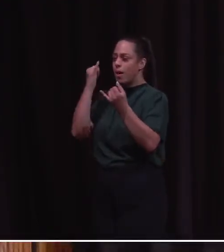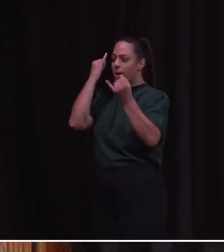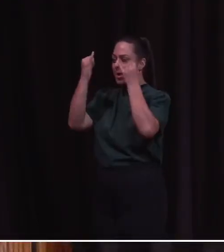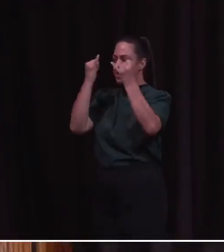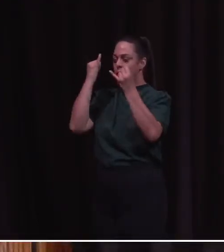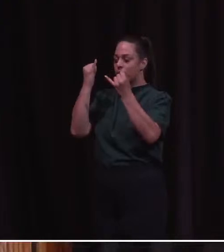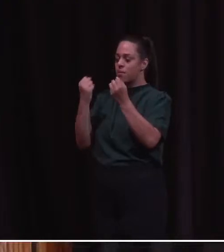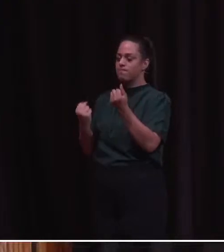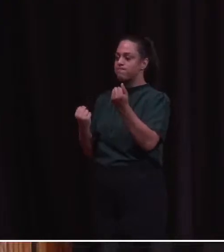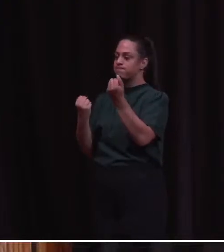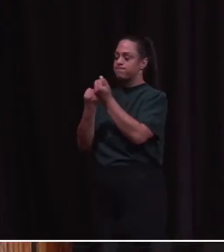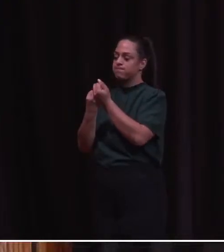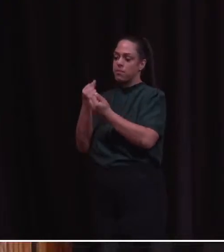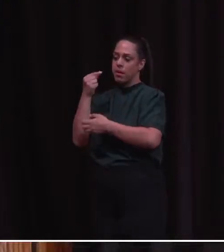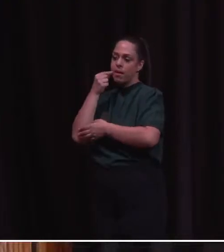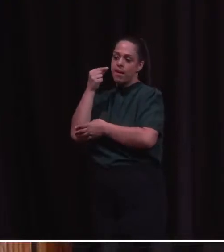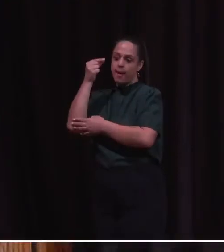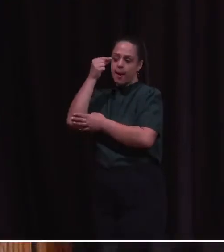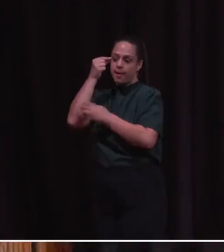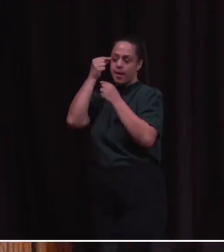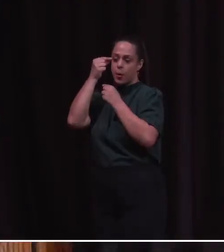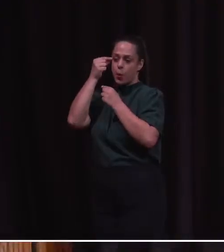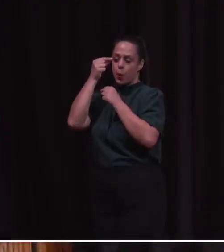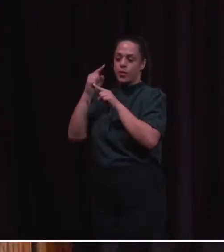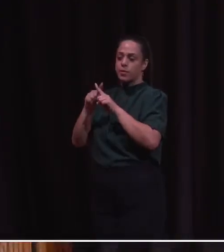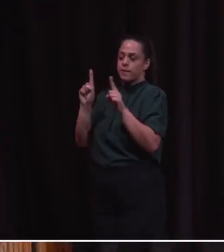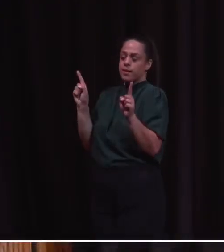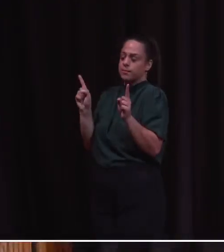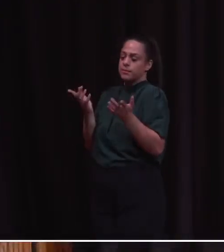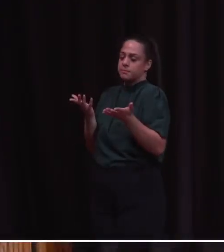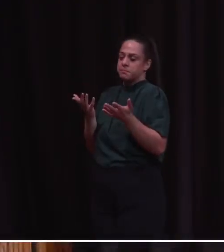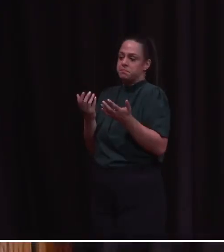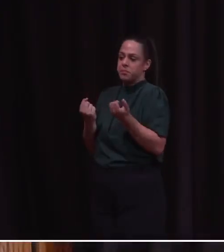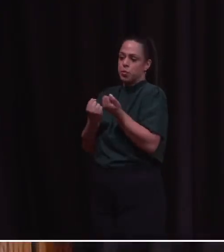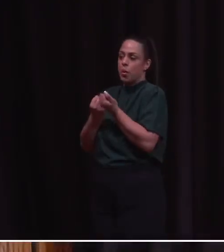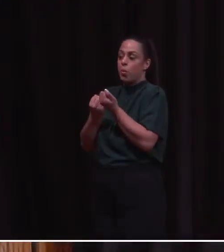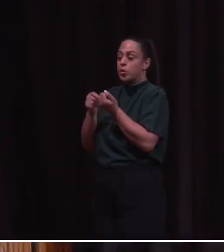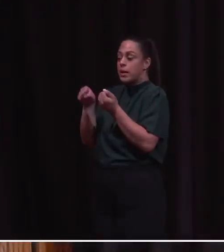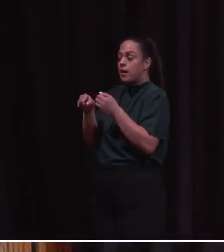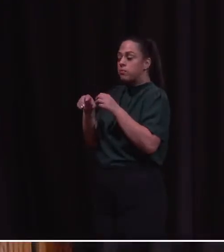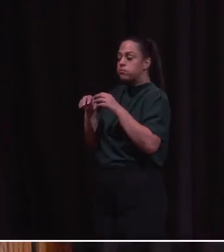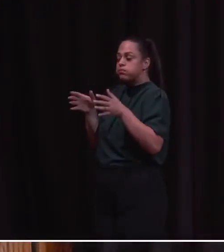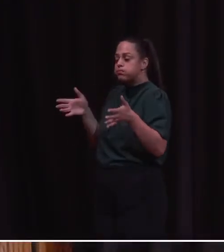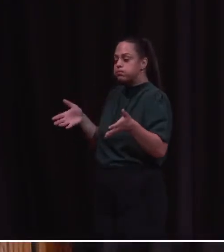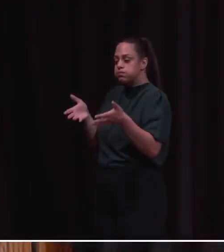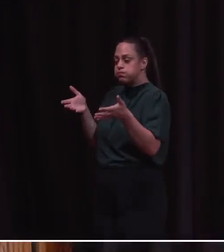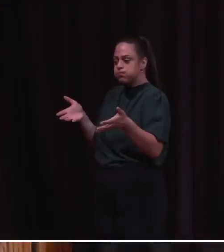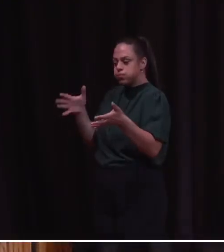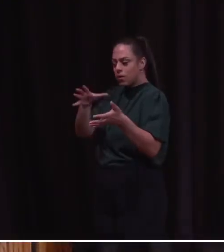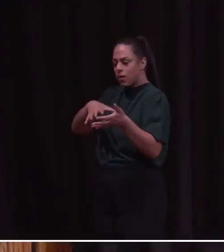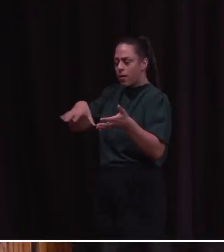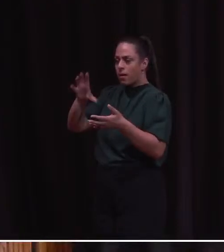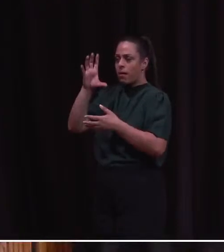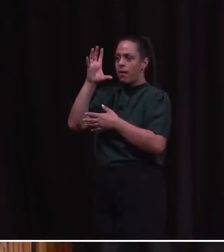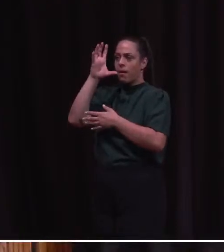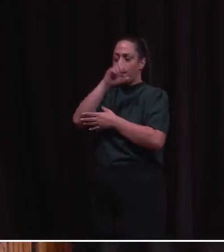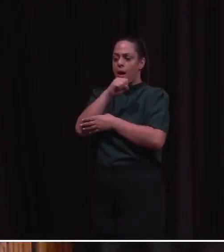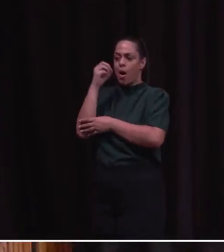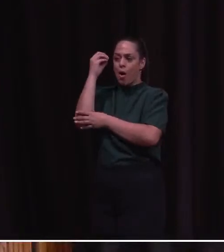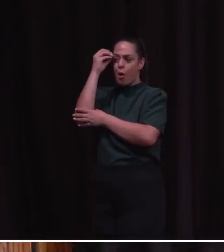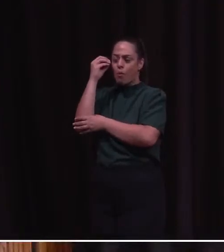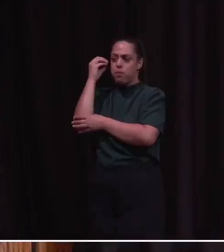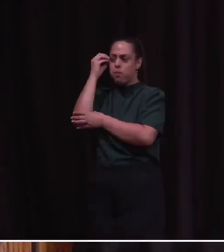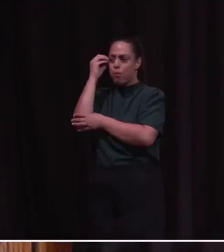are upset at what they perceive as the enormous power of gender to